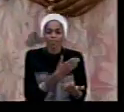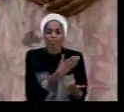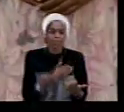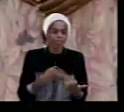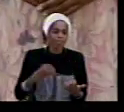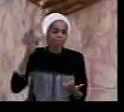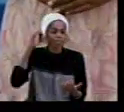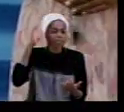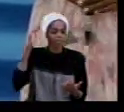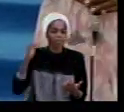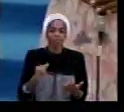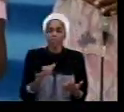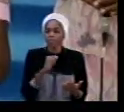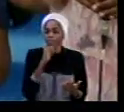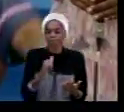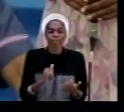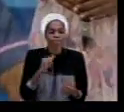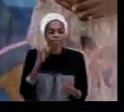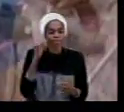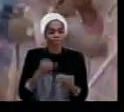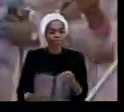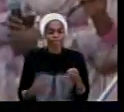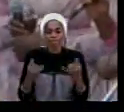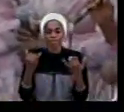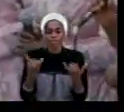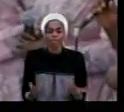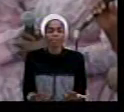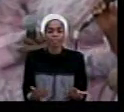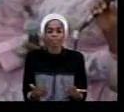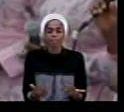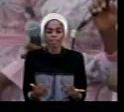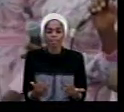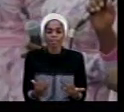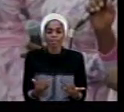and it won't end now.